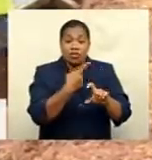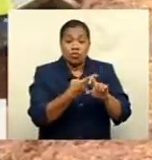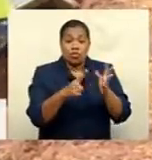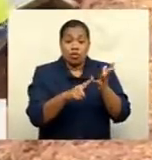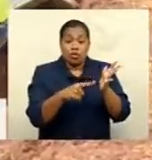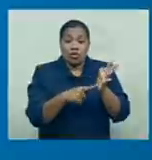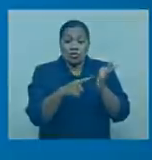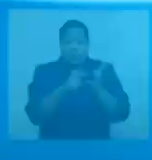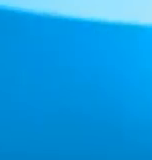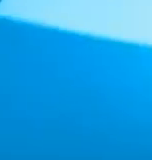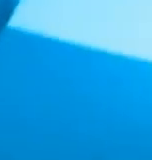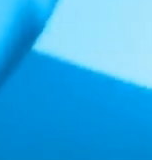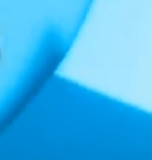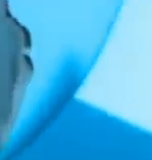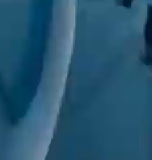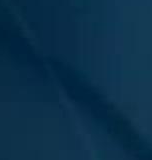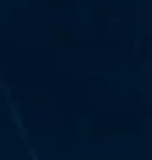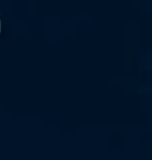progress.